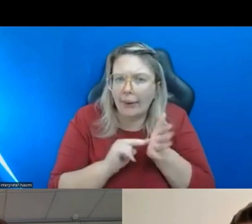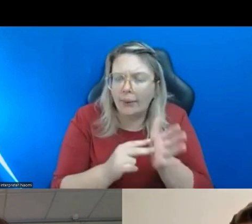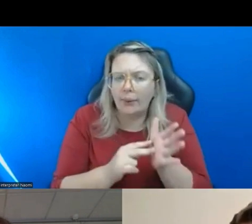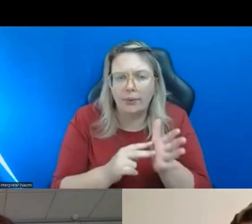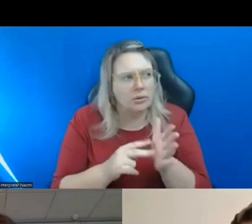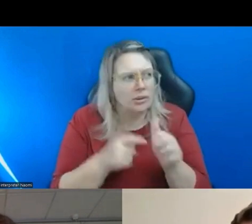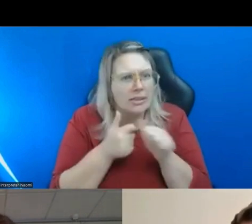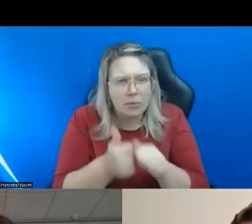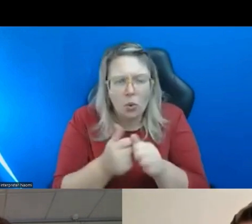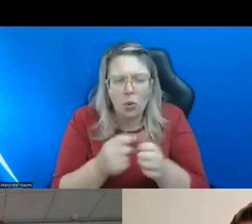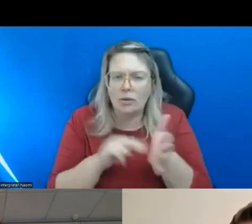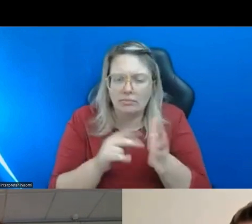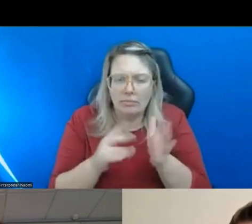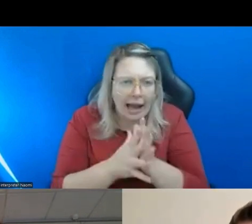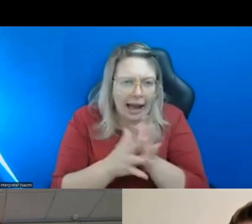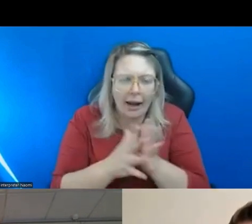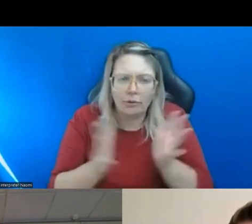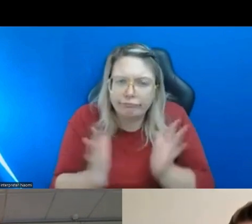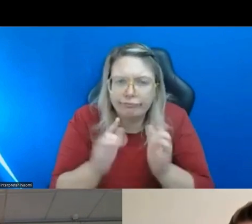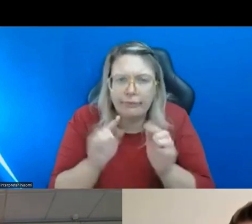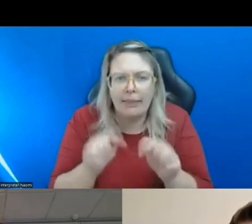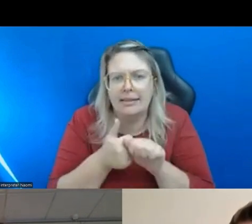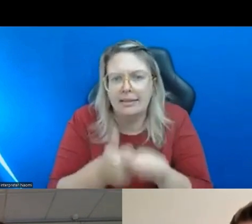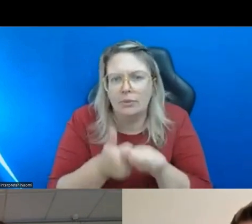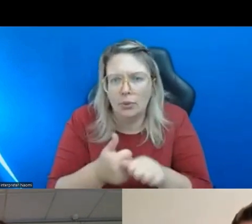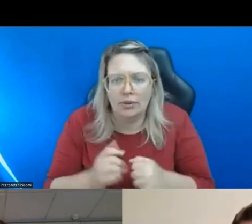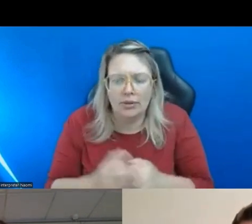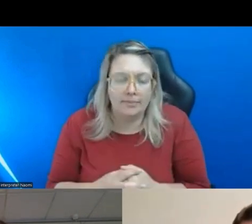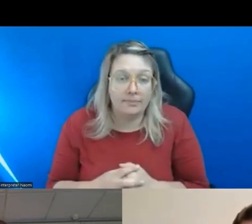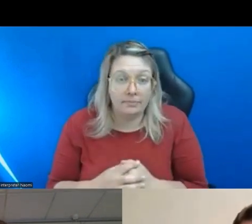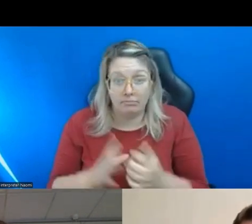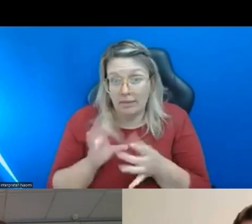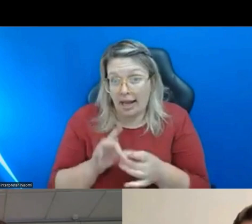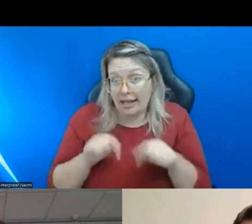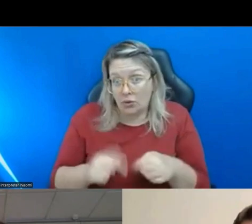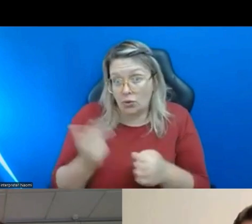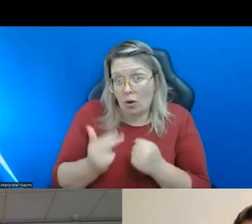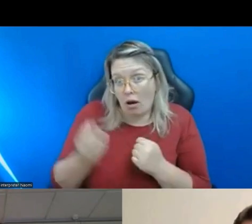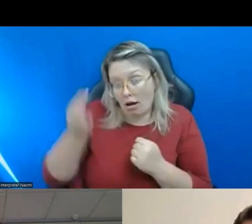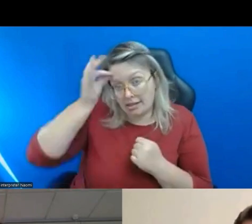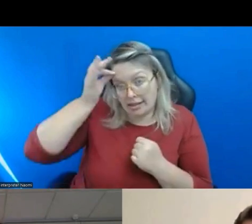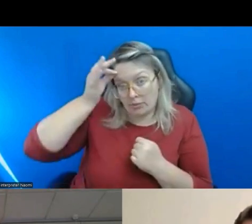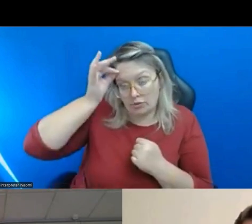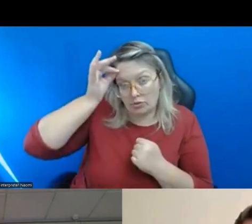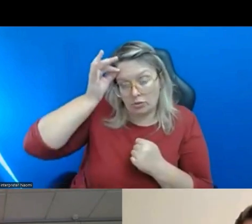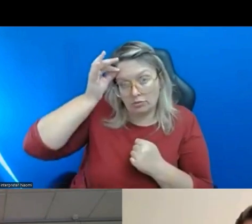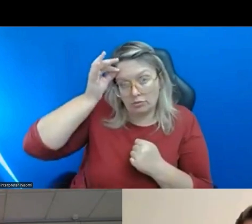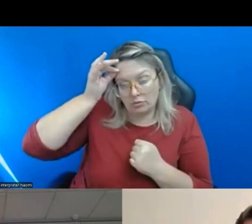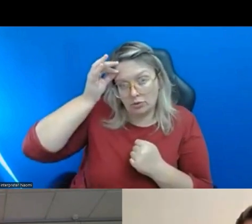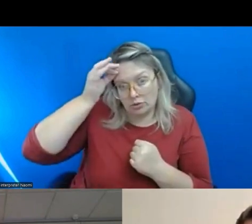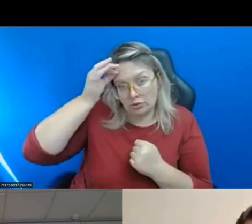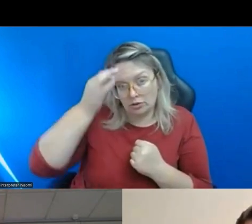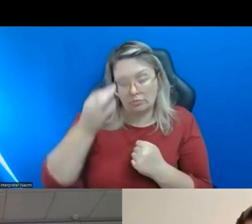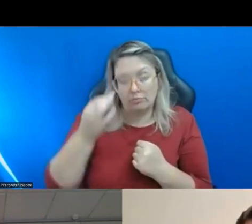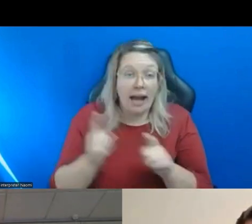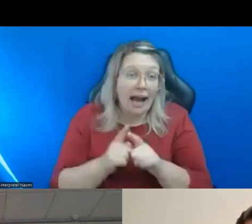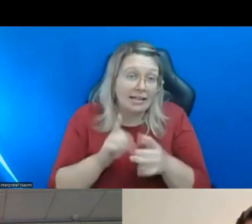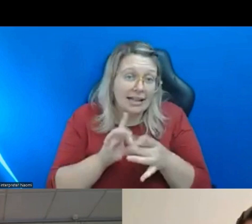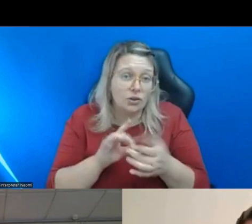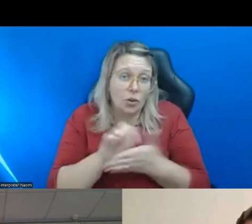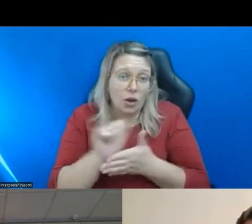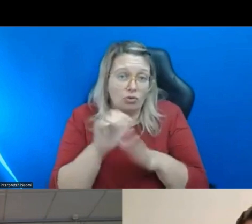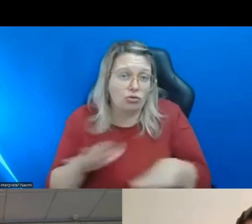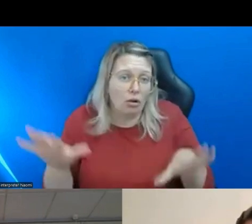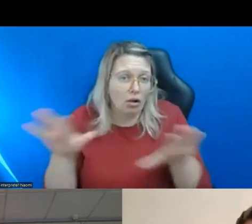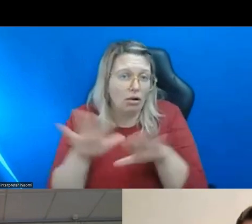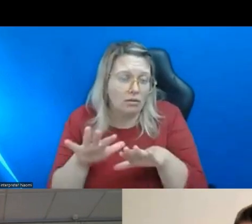support will develop. I think from the Arts Council perspective, I think what we should recognise, and from the cultural sector perspective, what we should